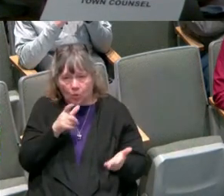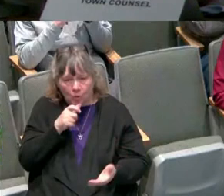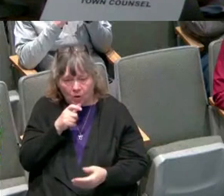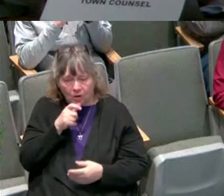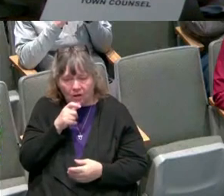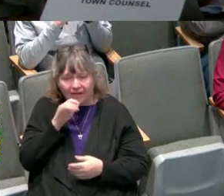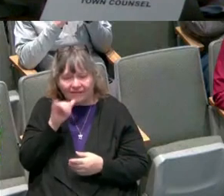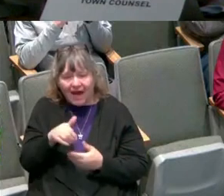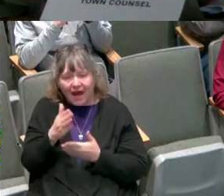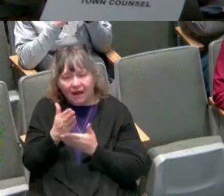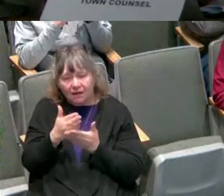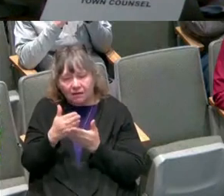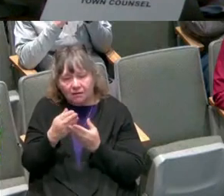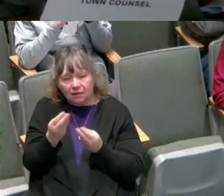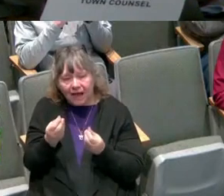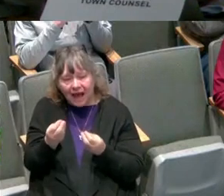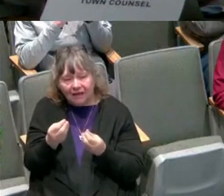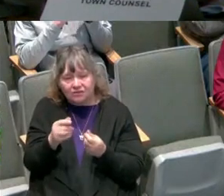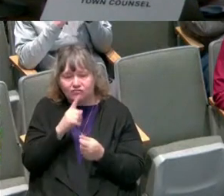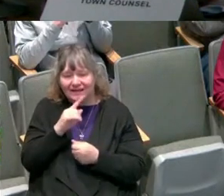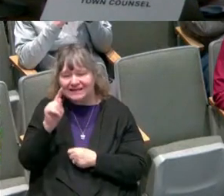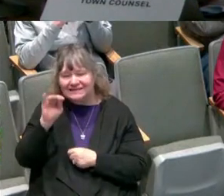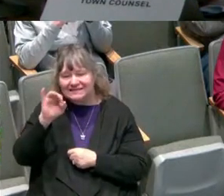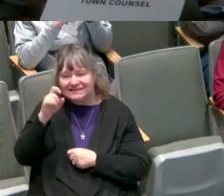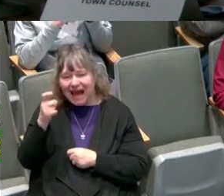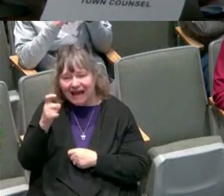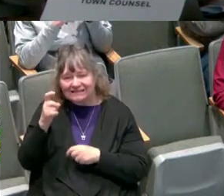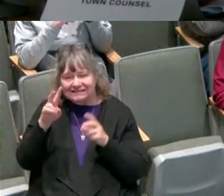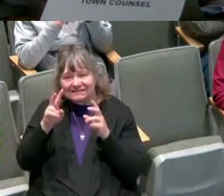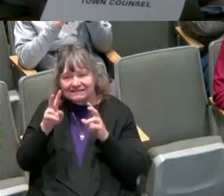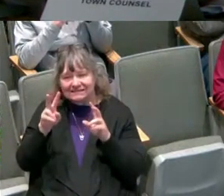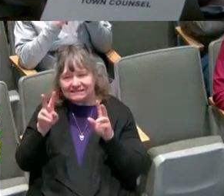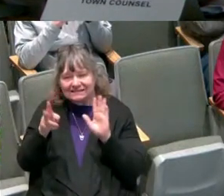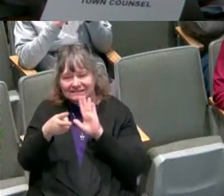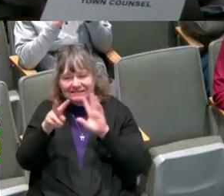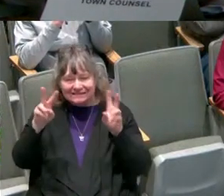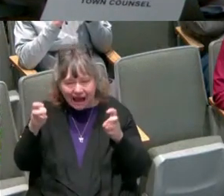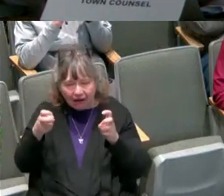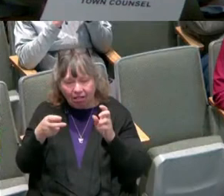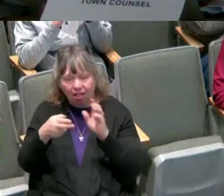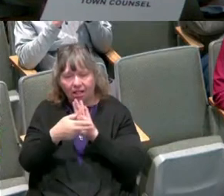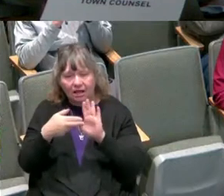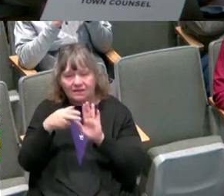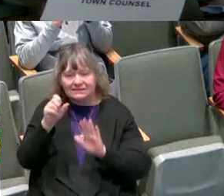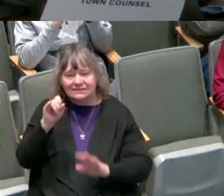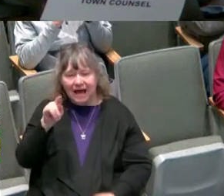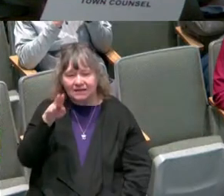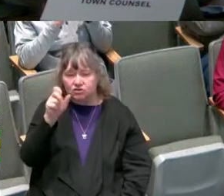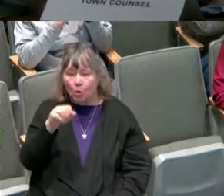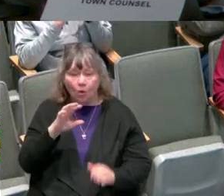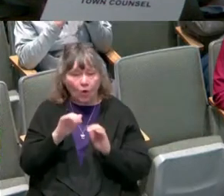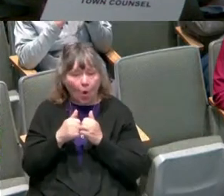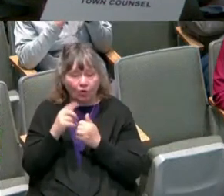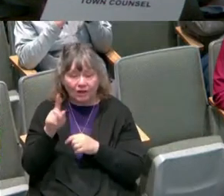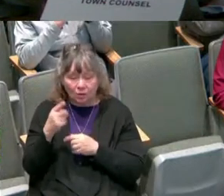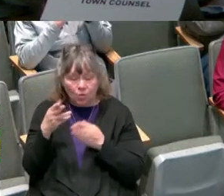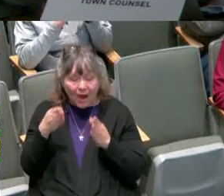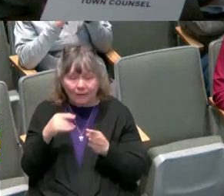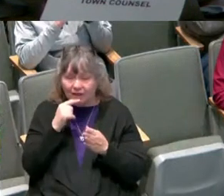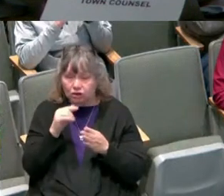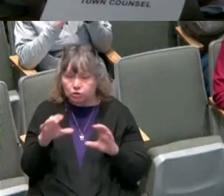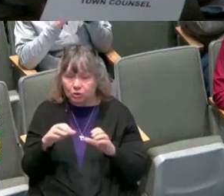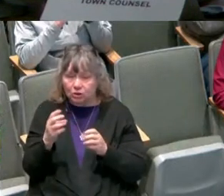parcel in Milford right now is actually in tax title status and so the only expedient way we can go about this